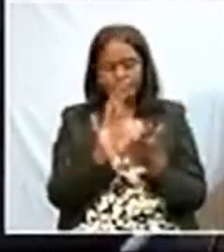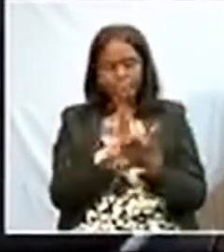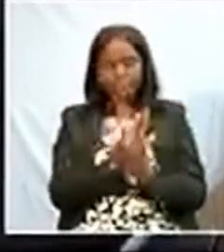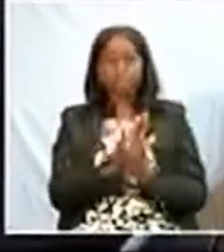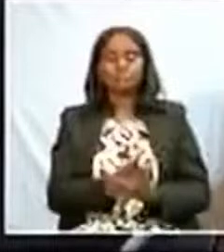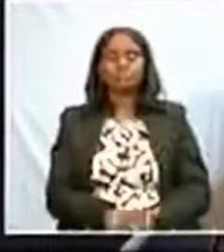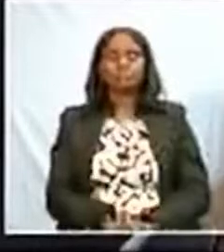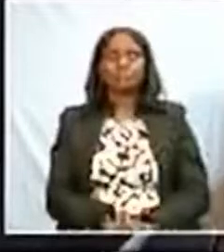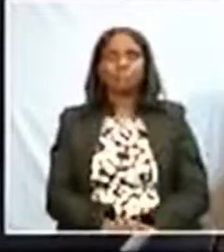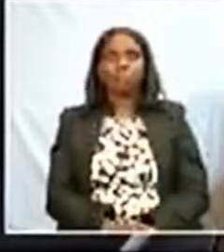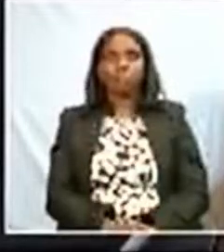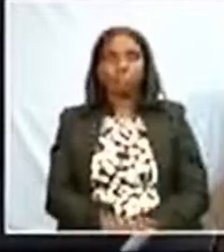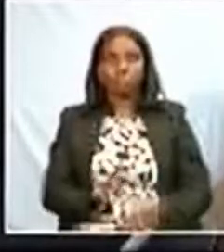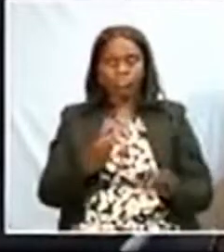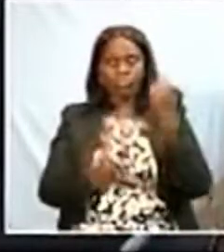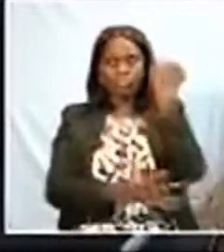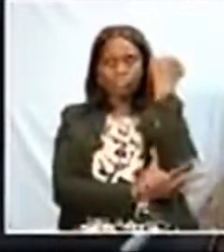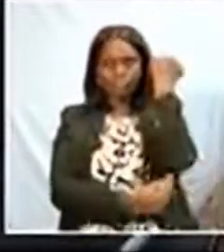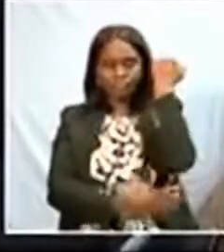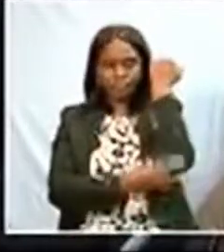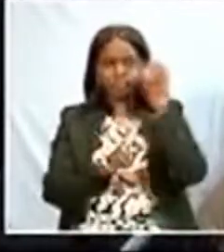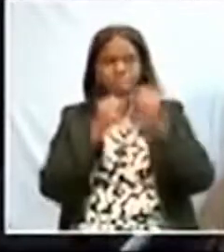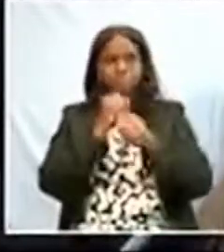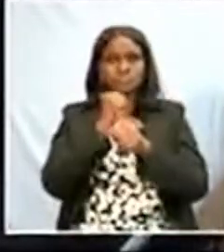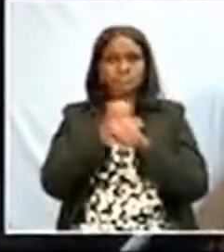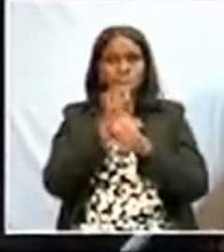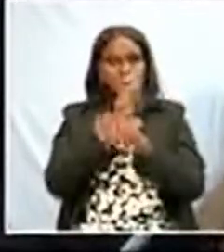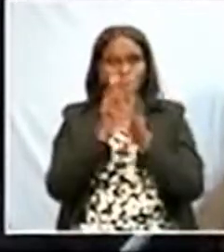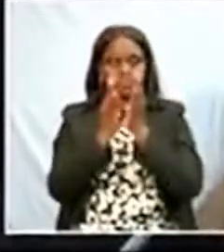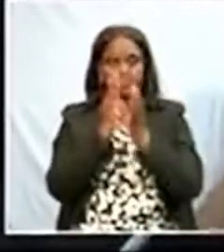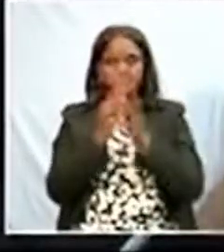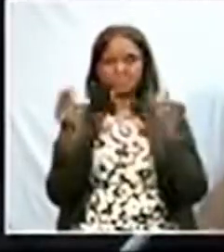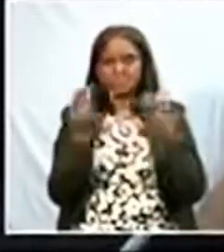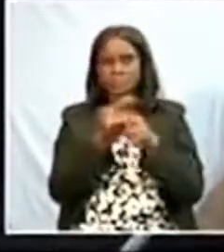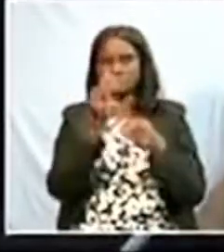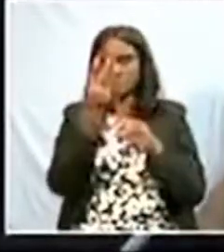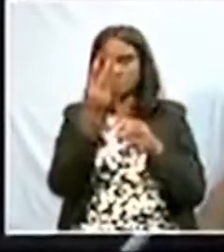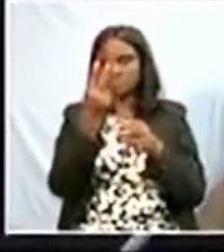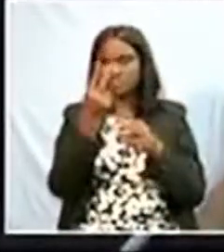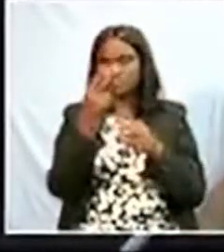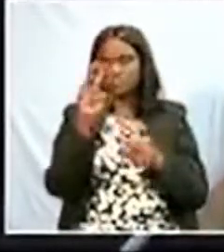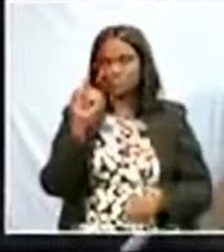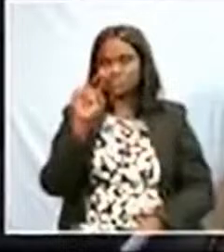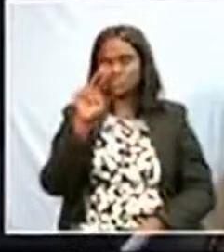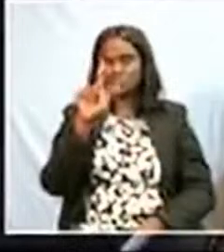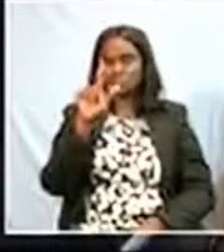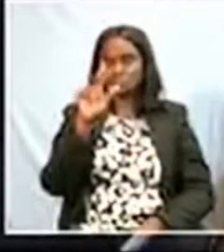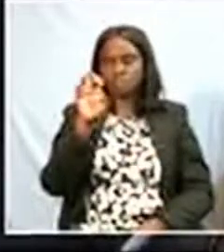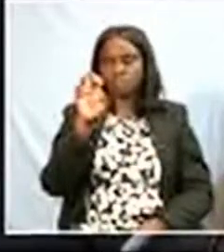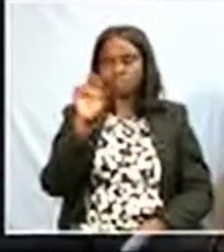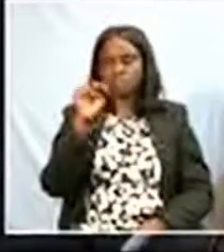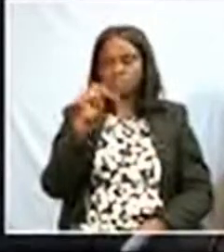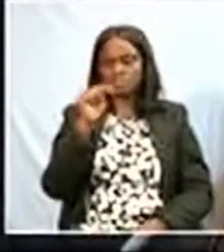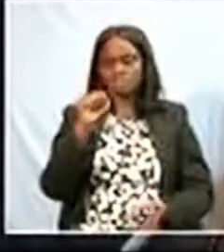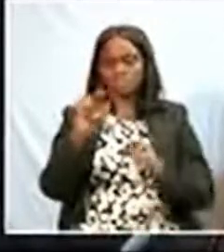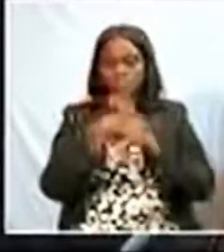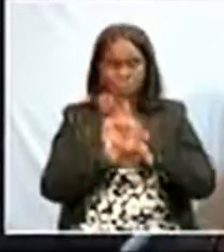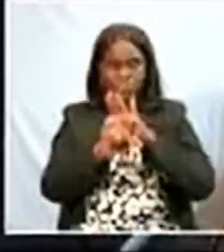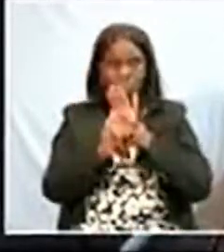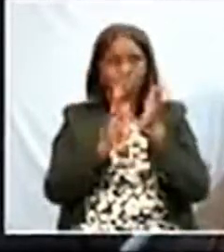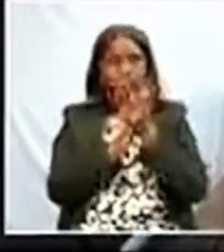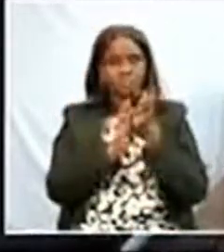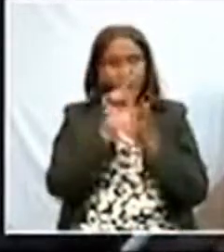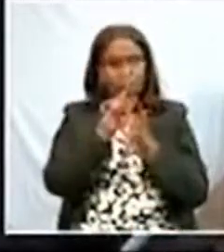page poor workmanship, construction of 1/3 classroom block at the Mulenga Primary School.